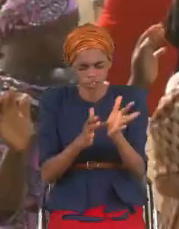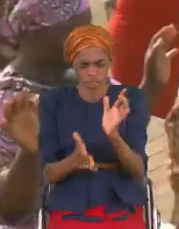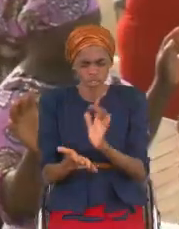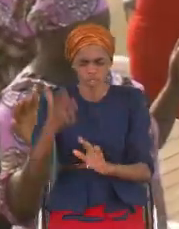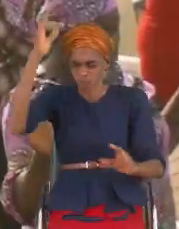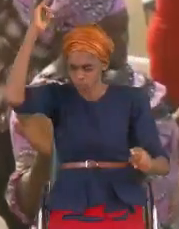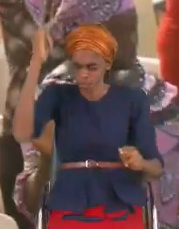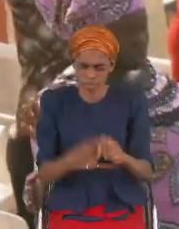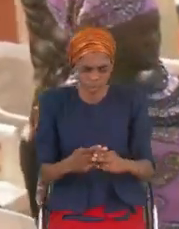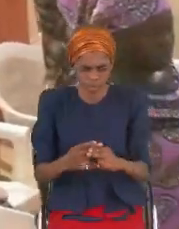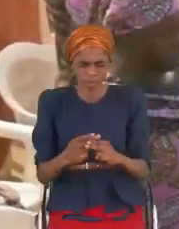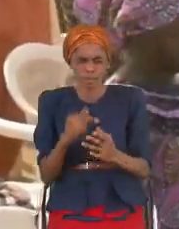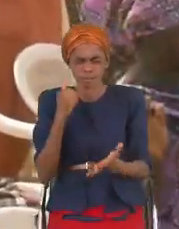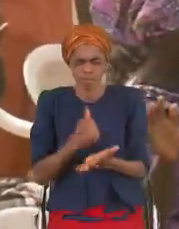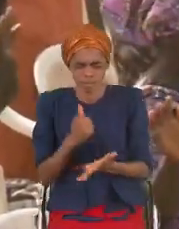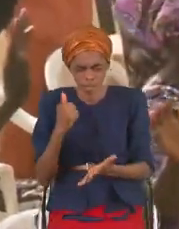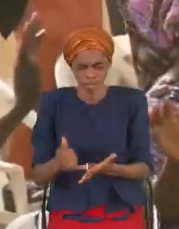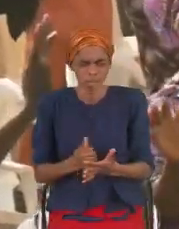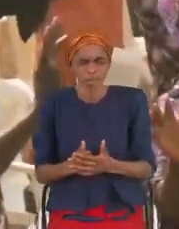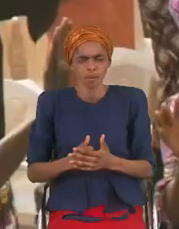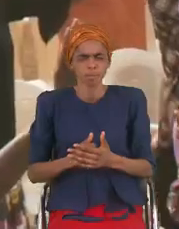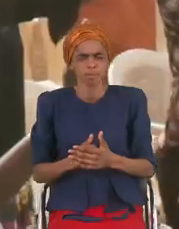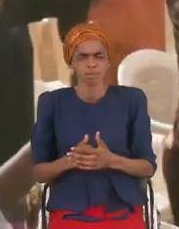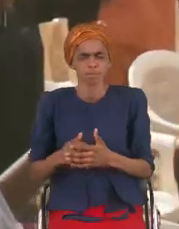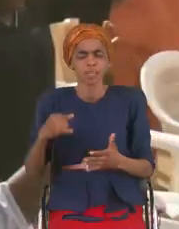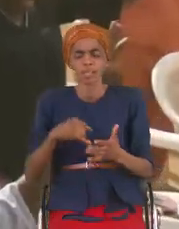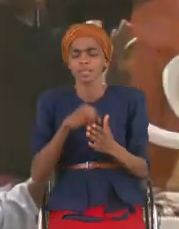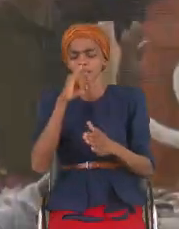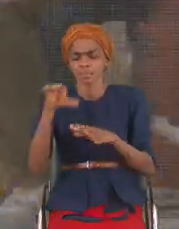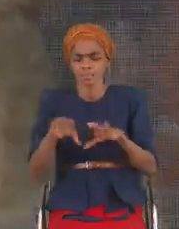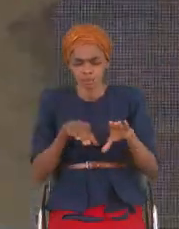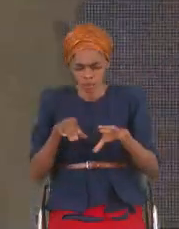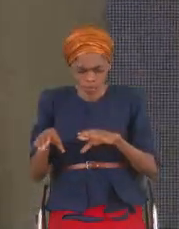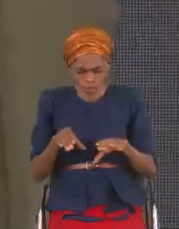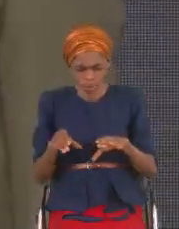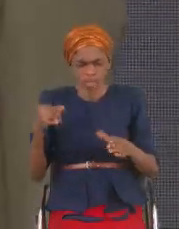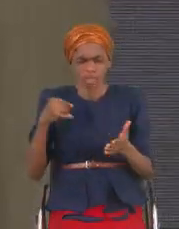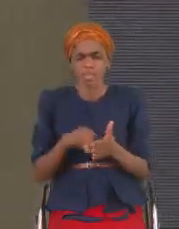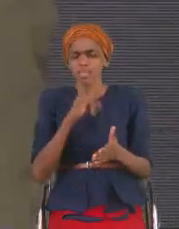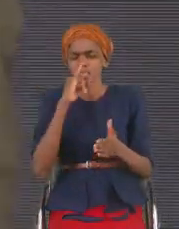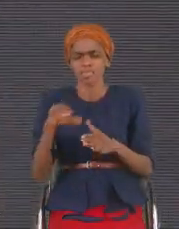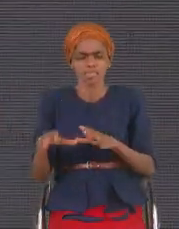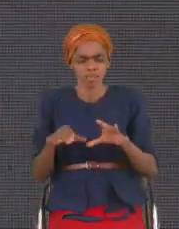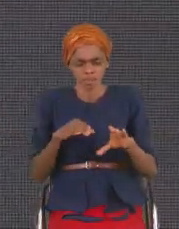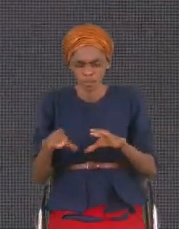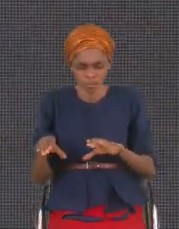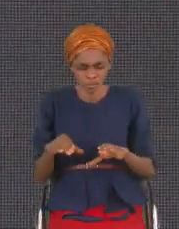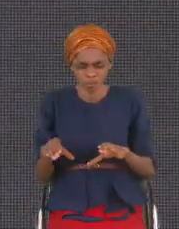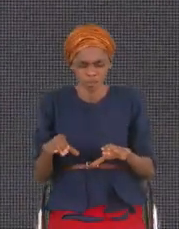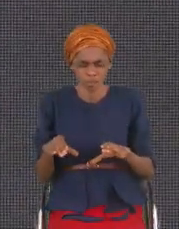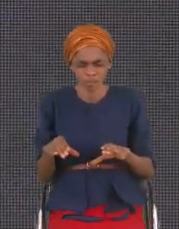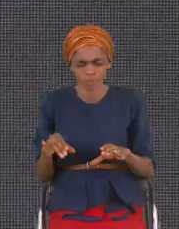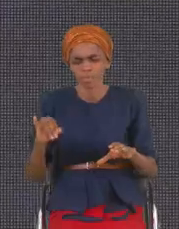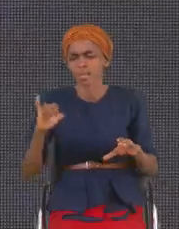Jesus' name. It is done. It is done.